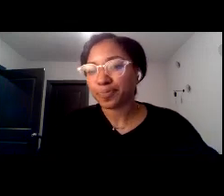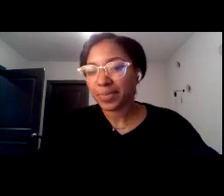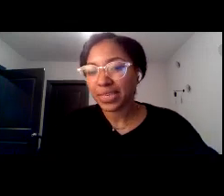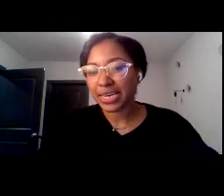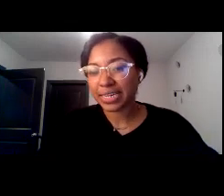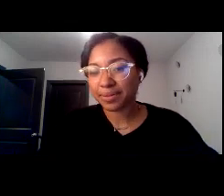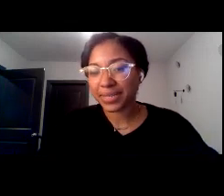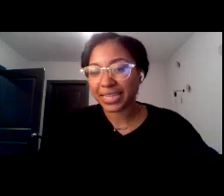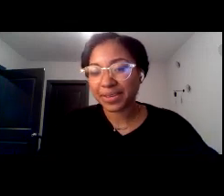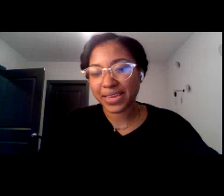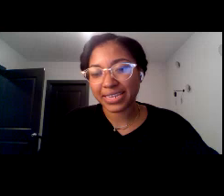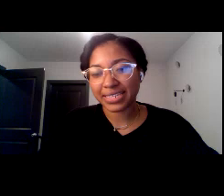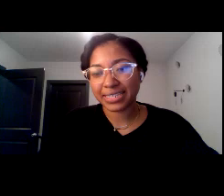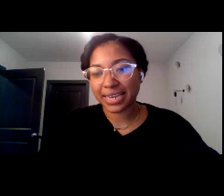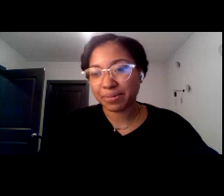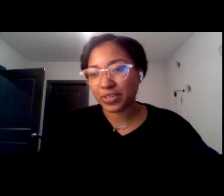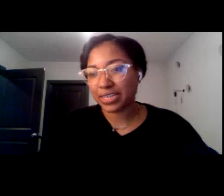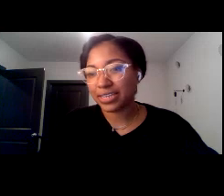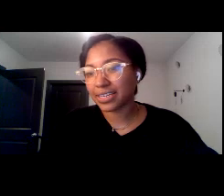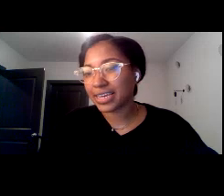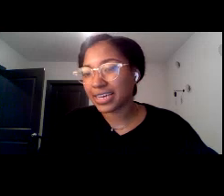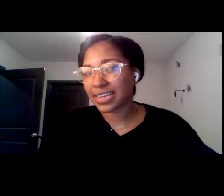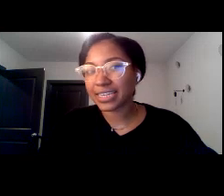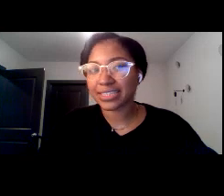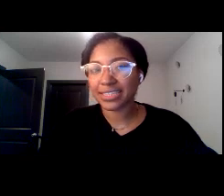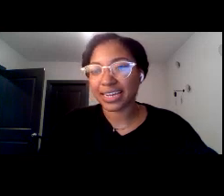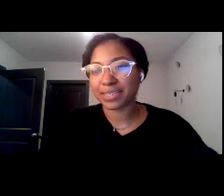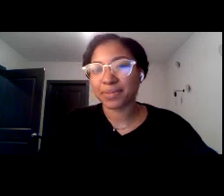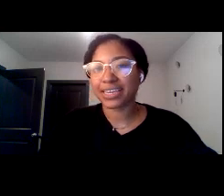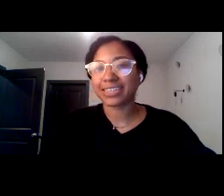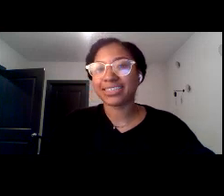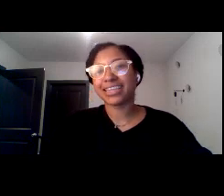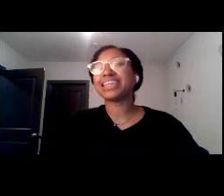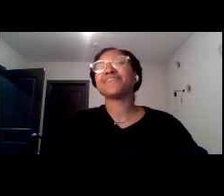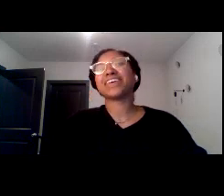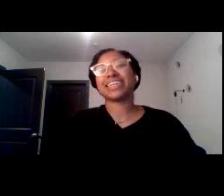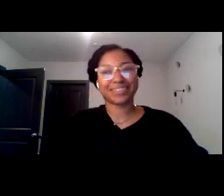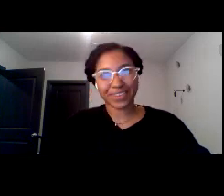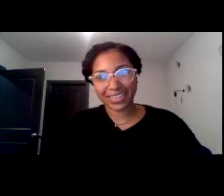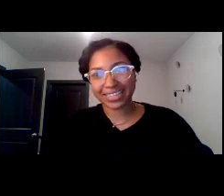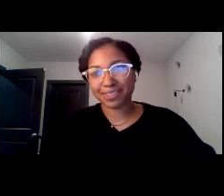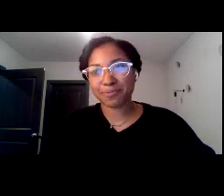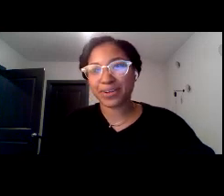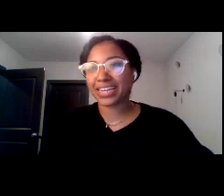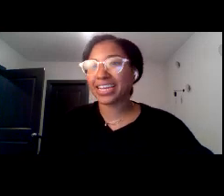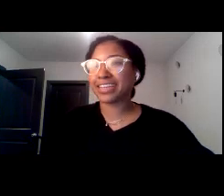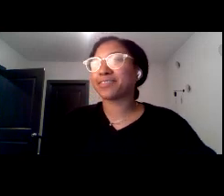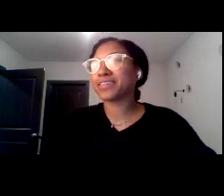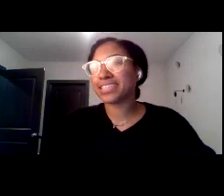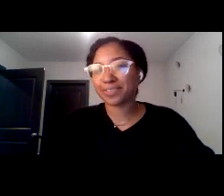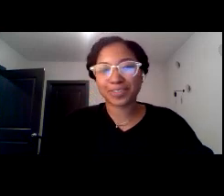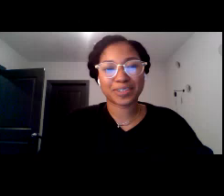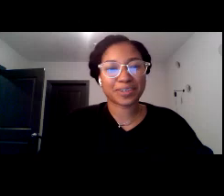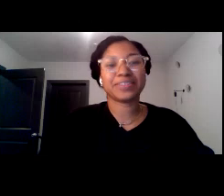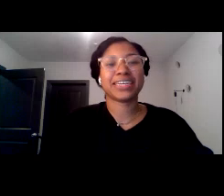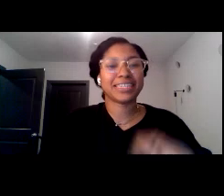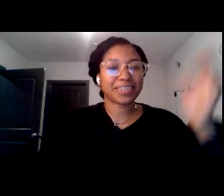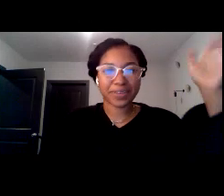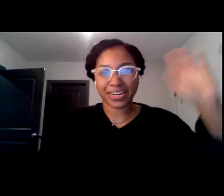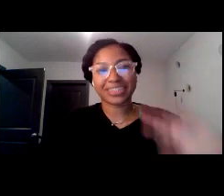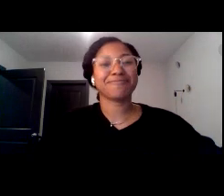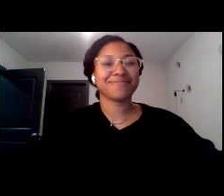in. Thank you, Candace, I appreciate it. Candace did ask me in advance if I needed support and I quickly told her